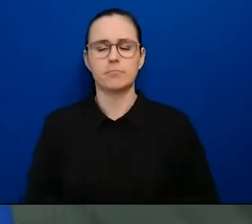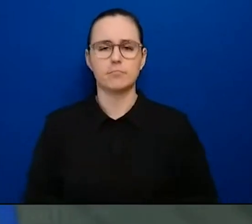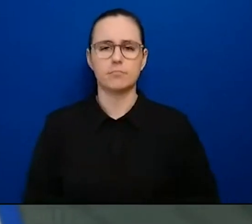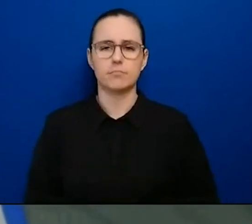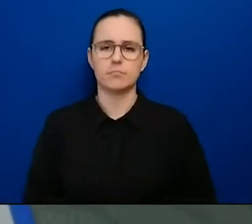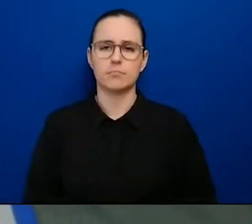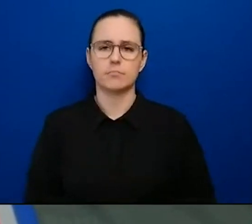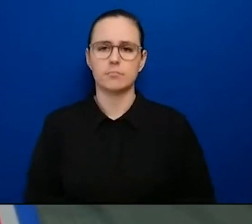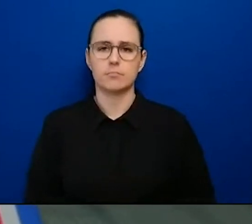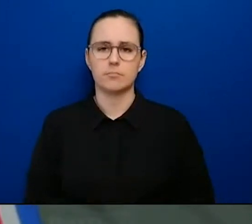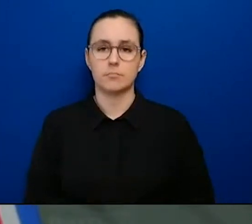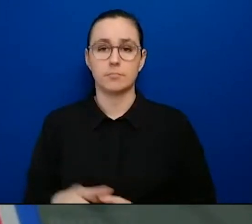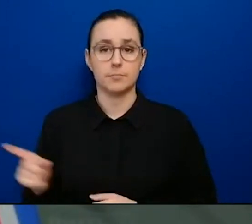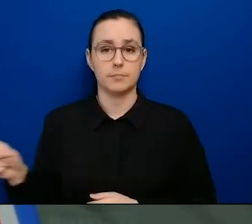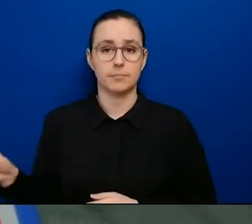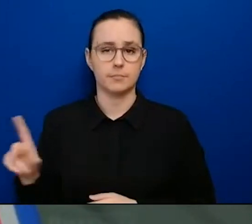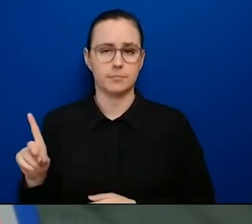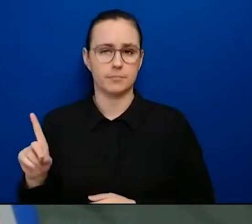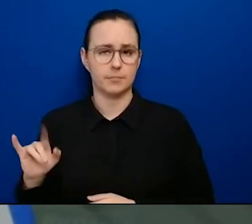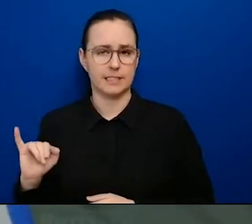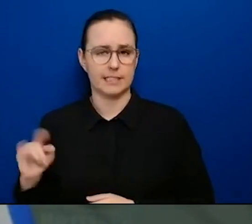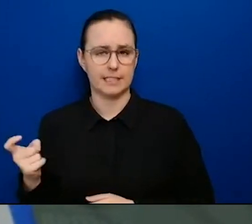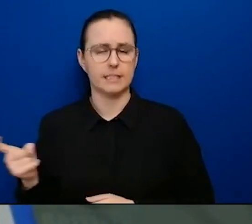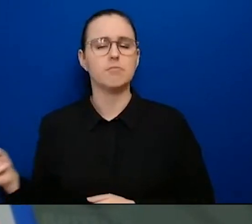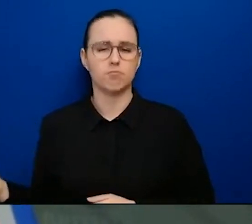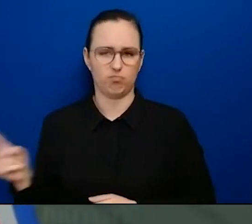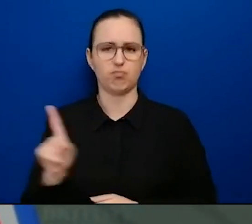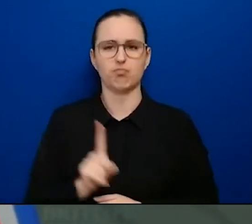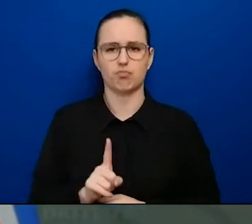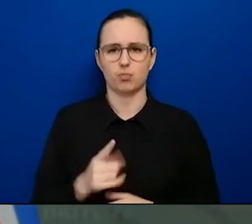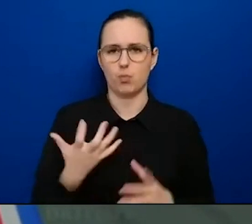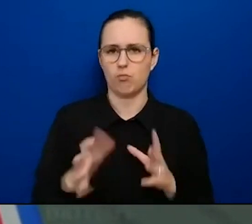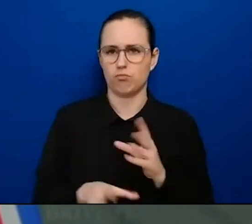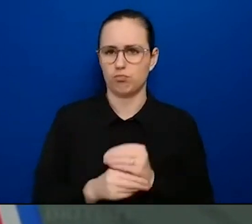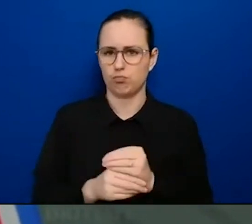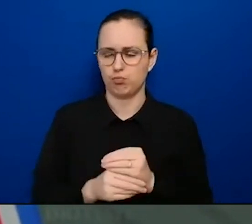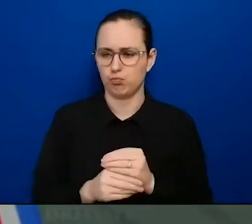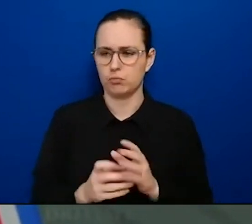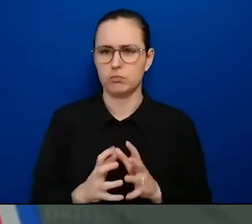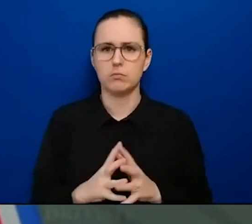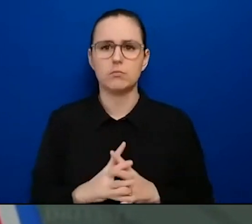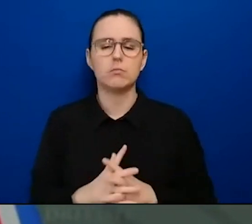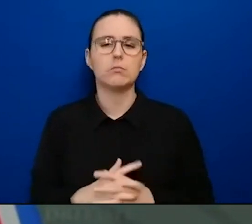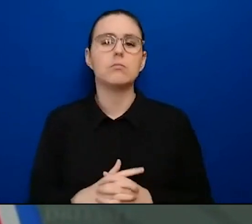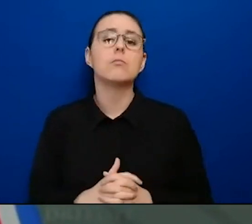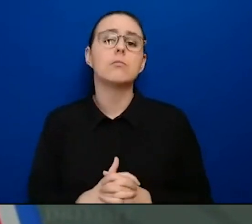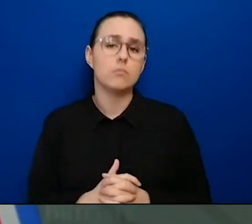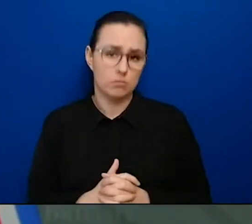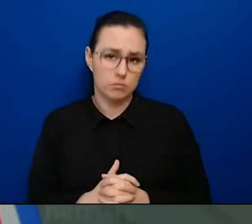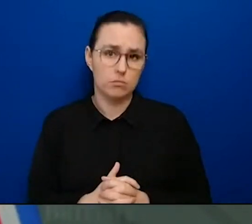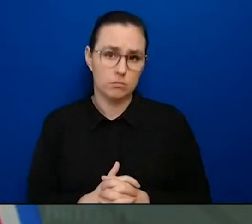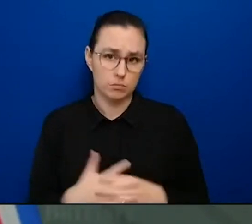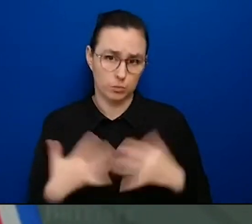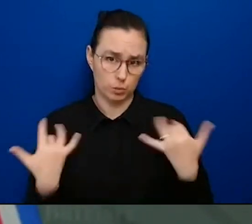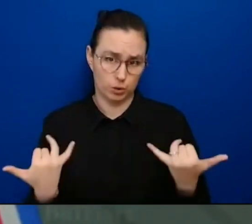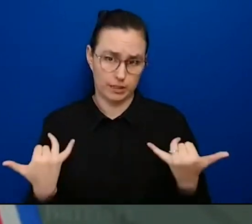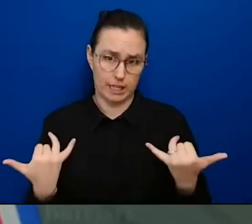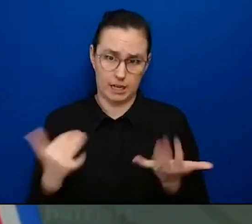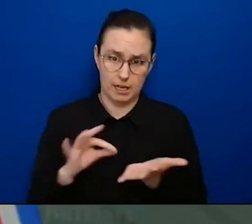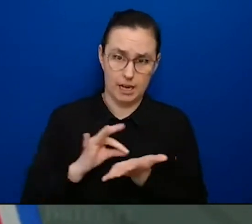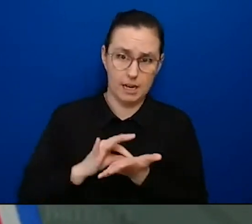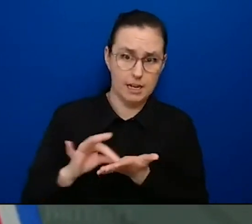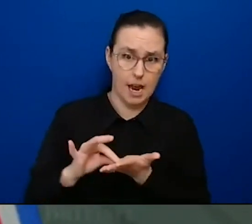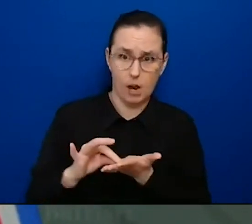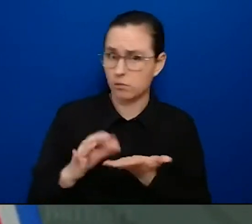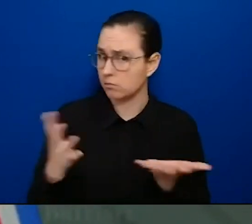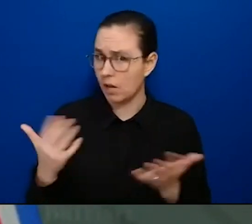Just one short thing to add, Binder. We have today, as of today, 4 acute